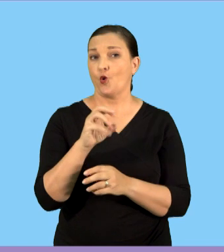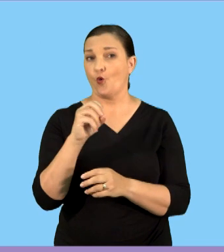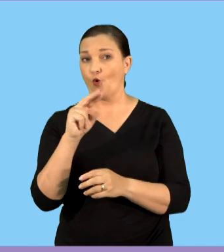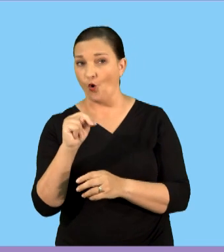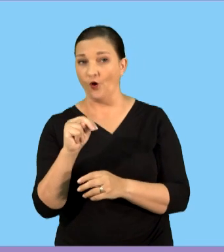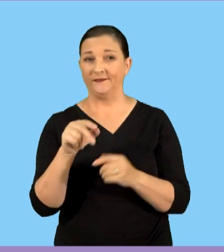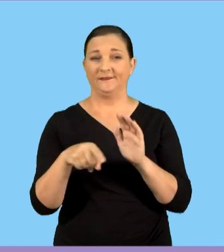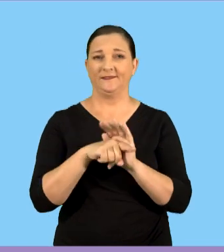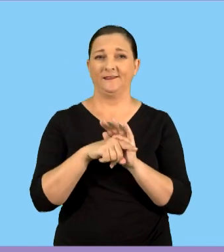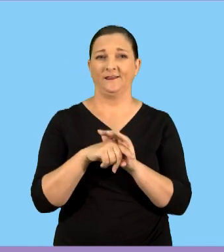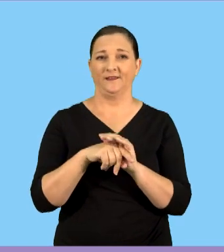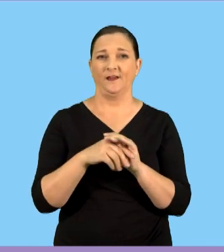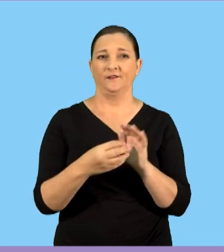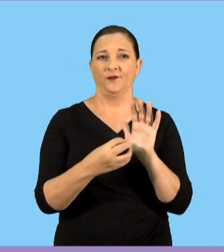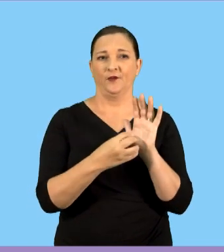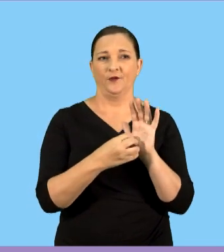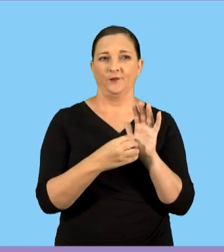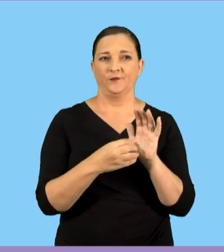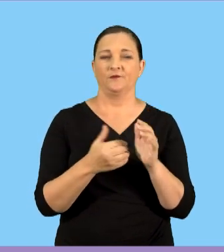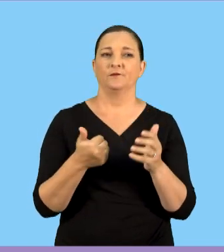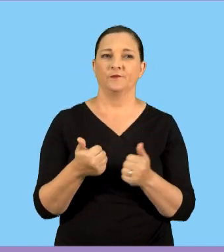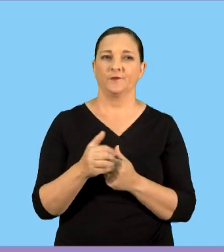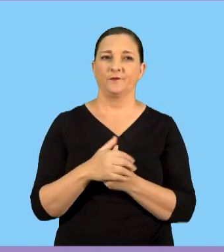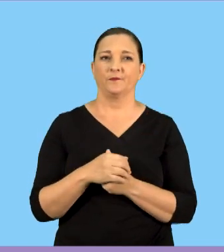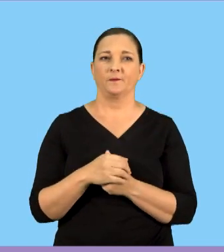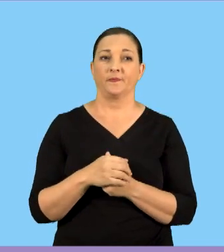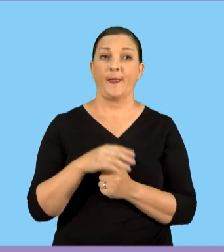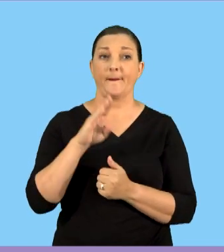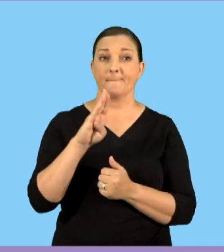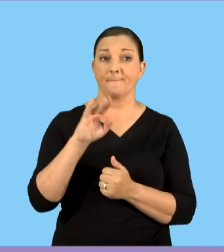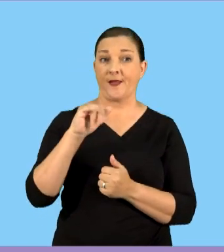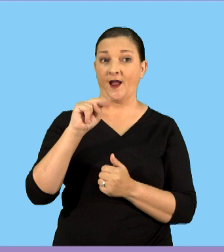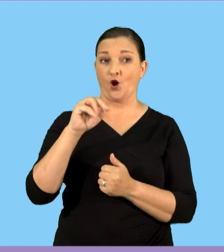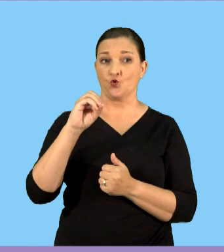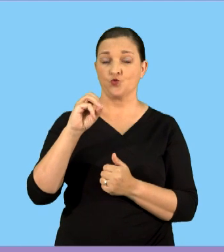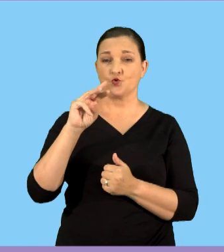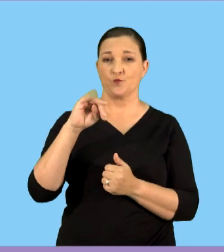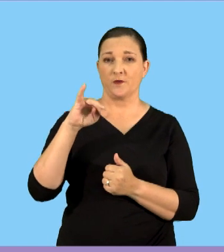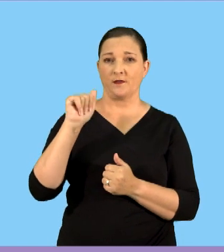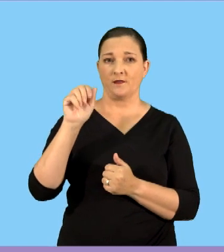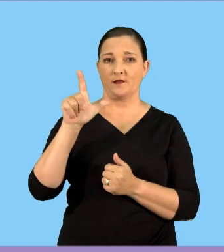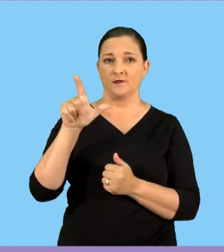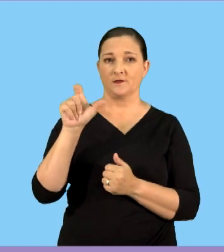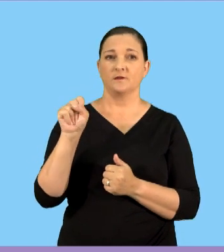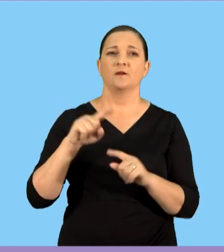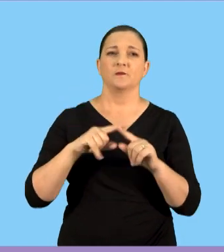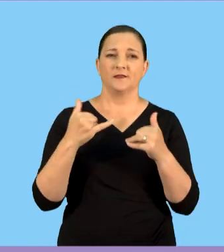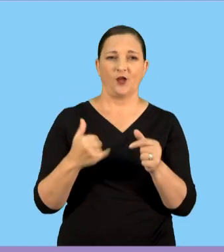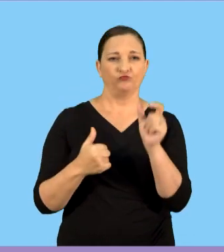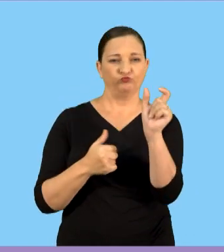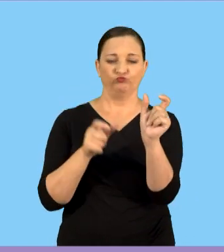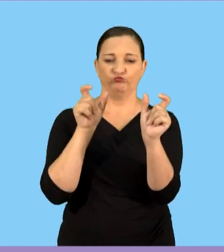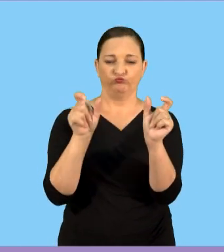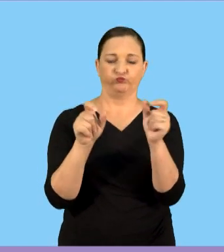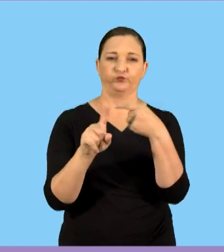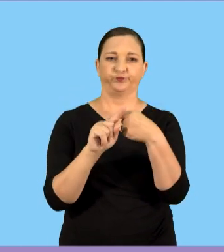just a variable if there's one. For example, we have the 3x squared, and that is a monomial. Now, binomials